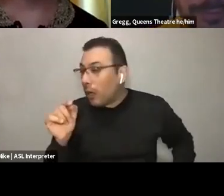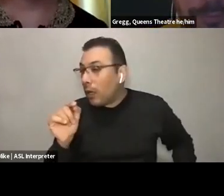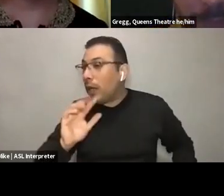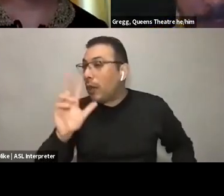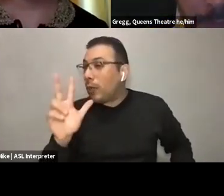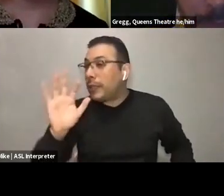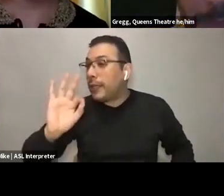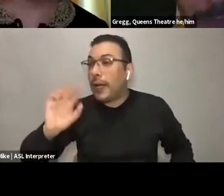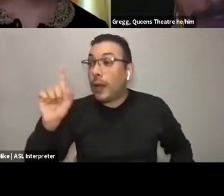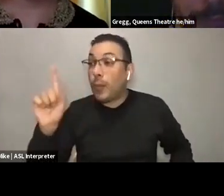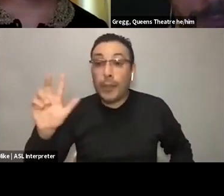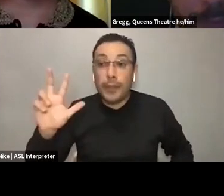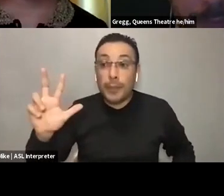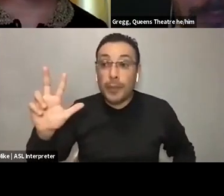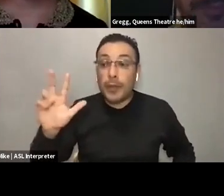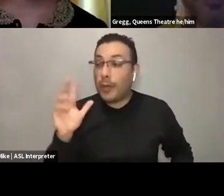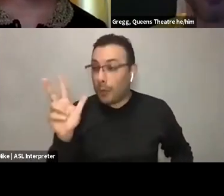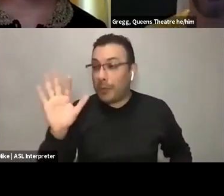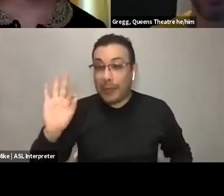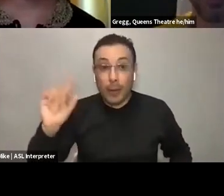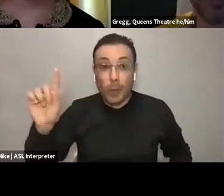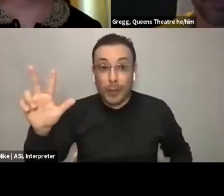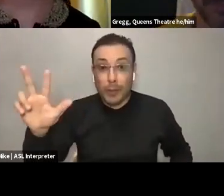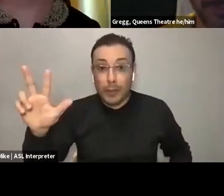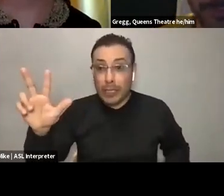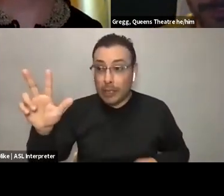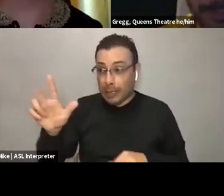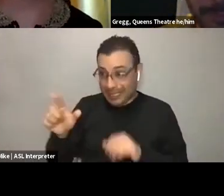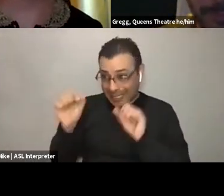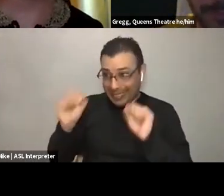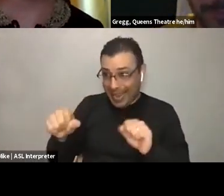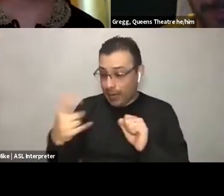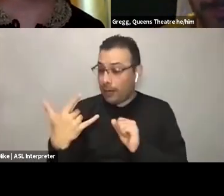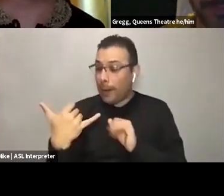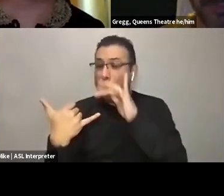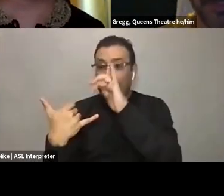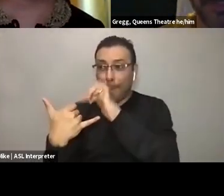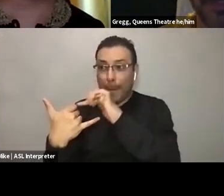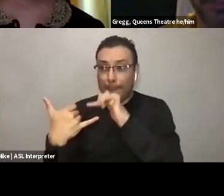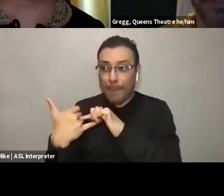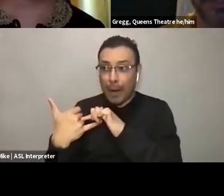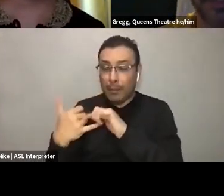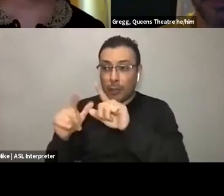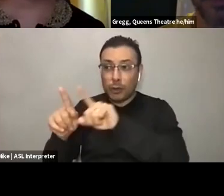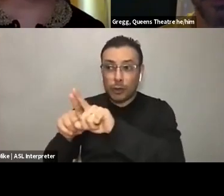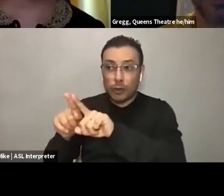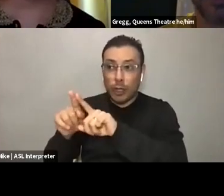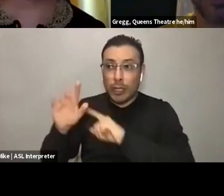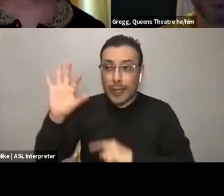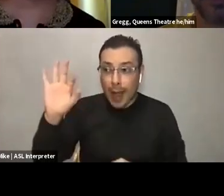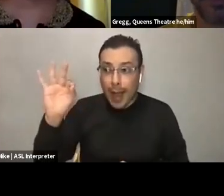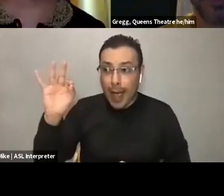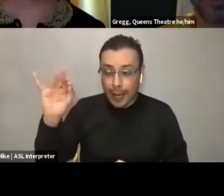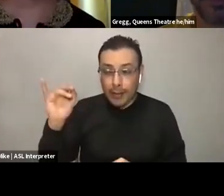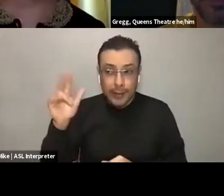3913. If you want to, if you're able to unmute yourself, um, or put yourself on the mic, that's star nine